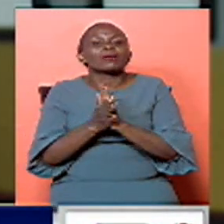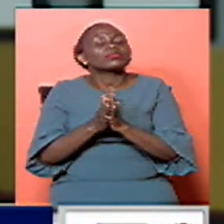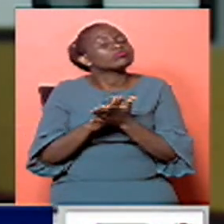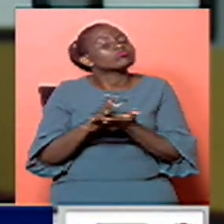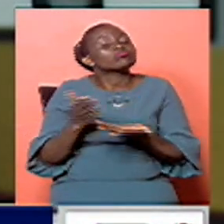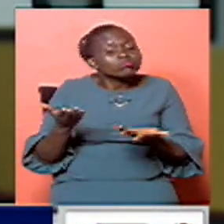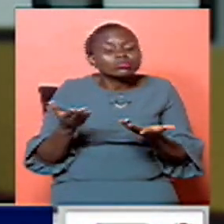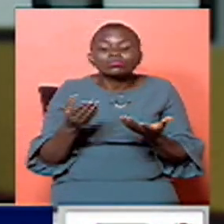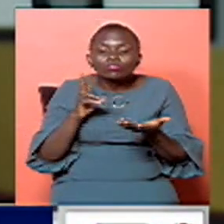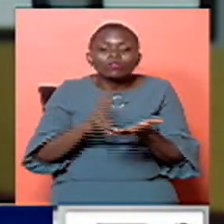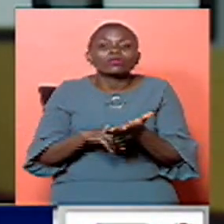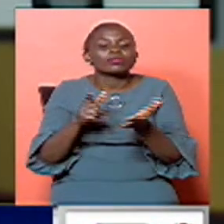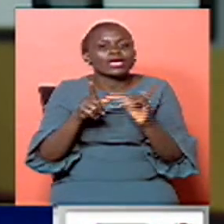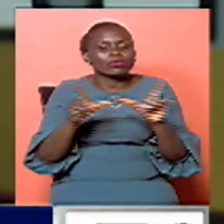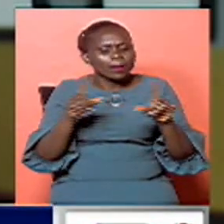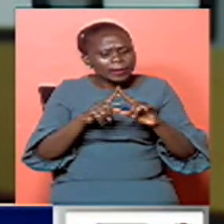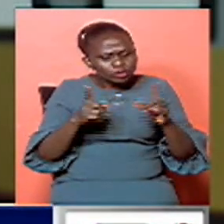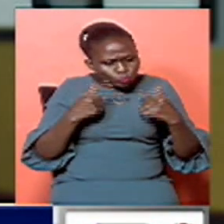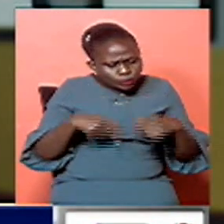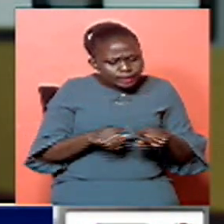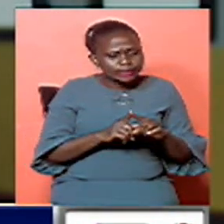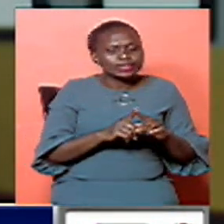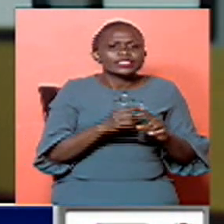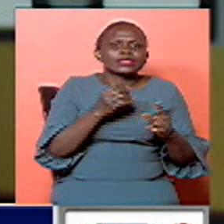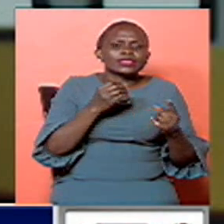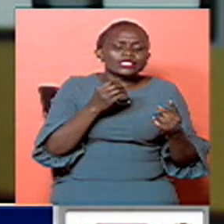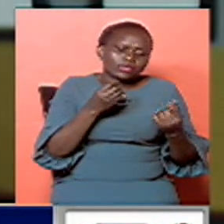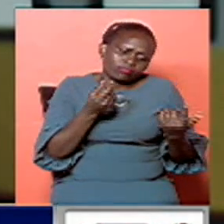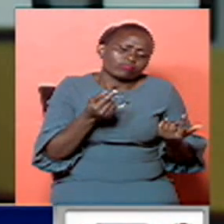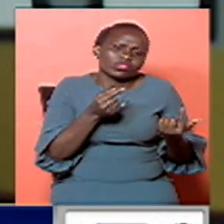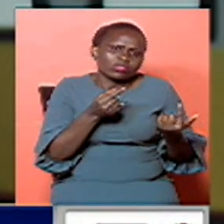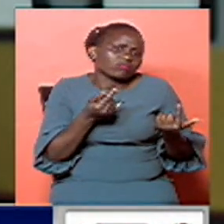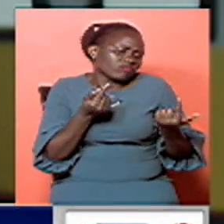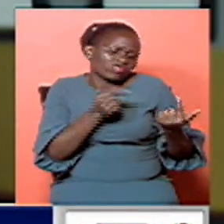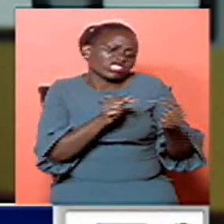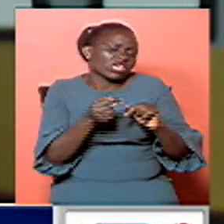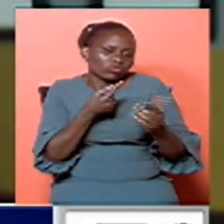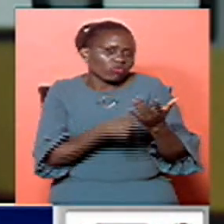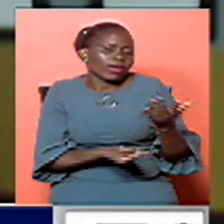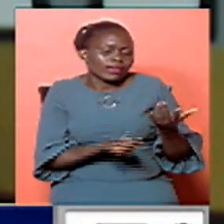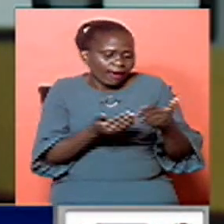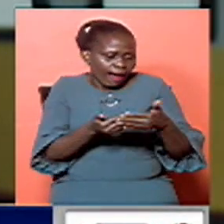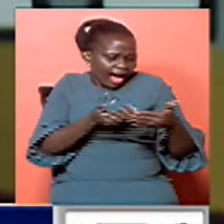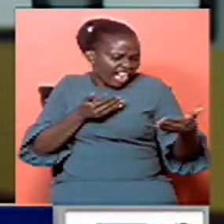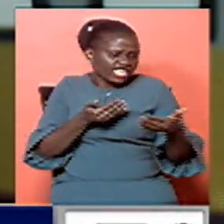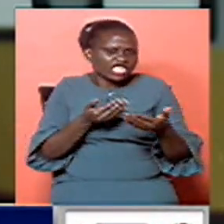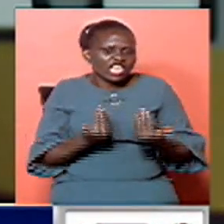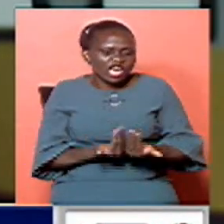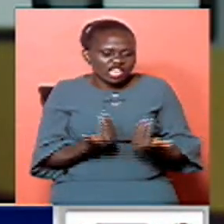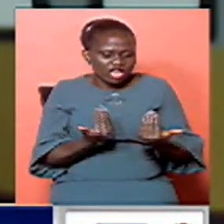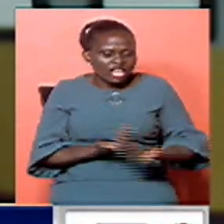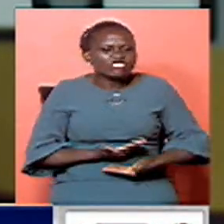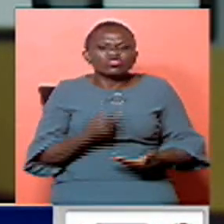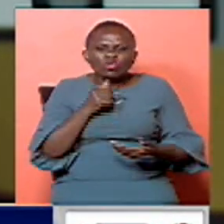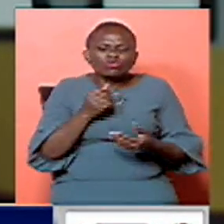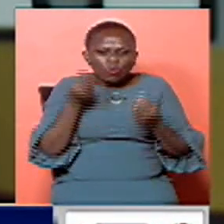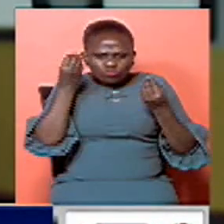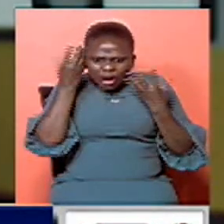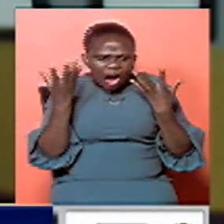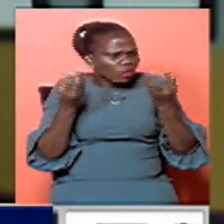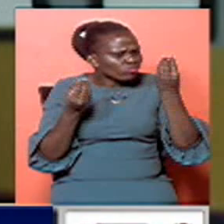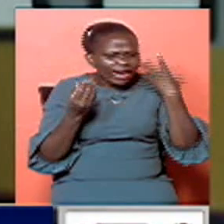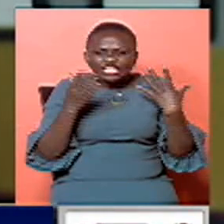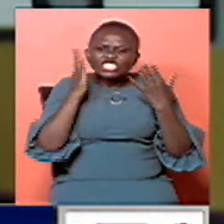language. But our argument as curriculum developers is that at an early age, don't start me off bombarding my